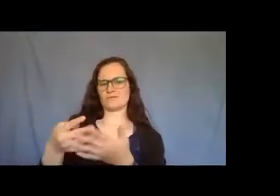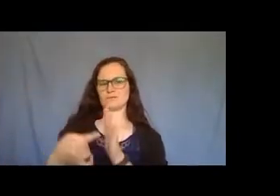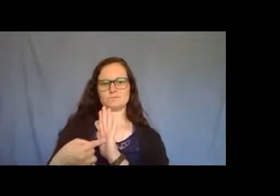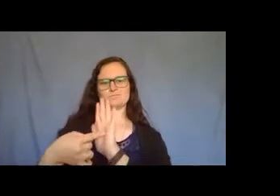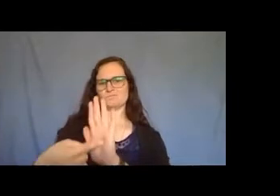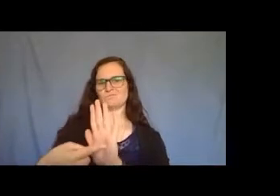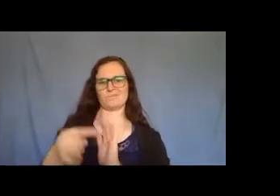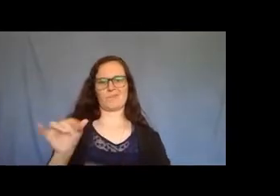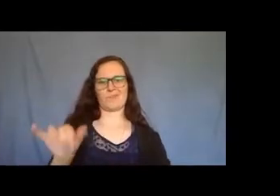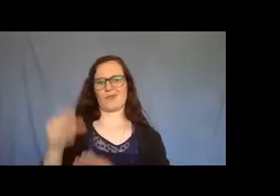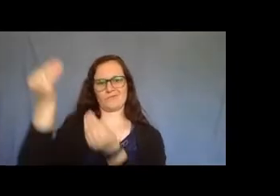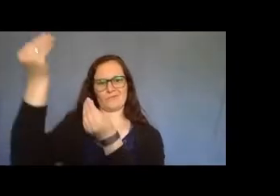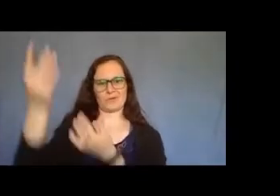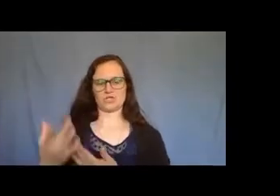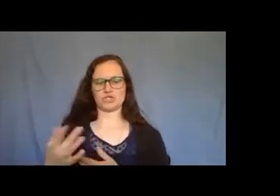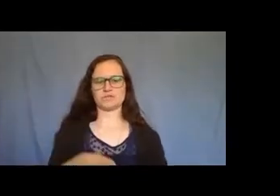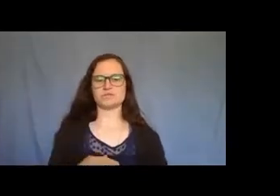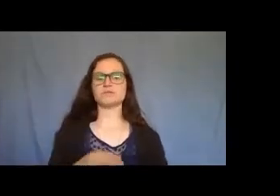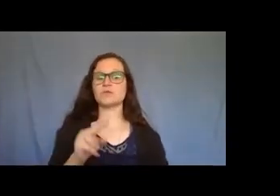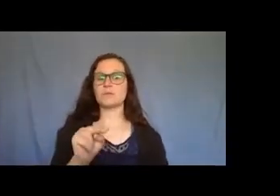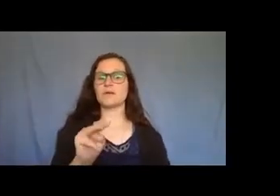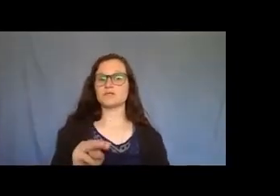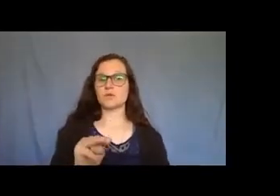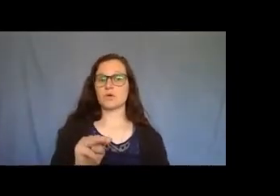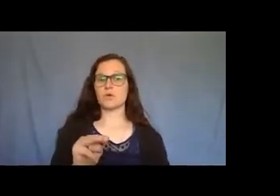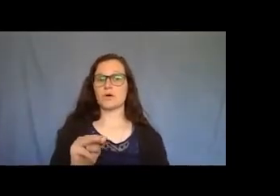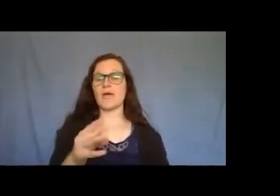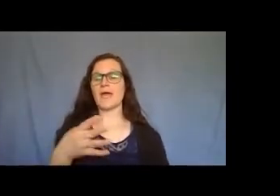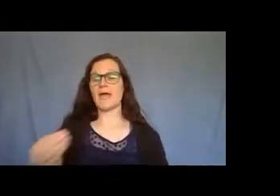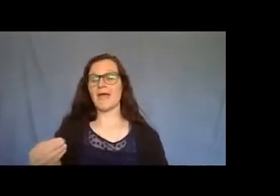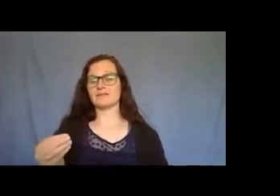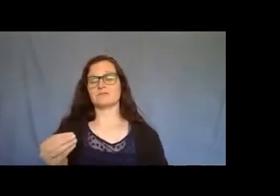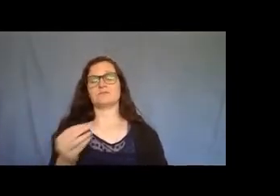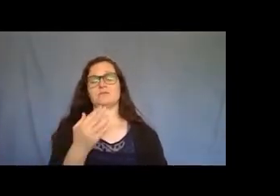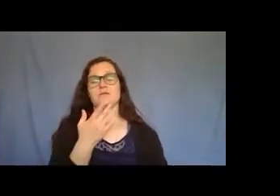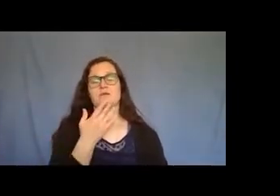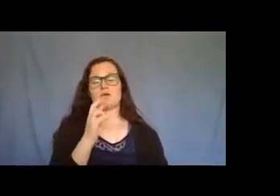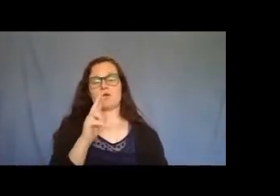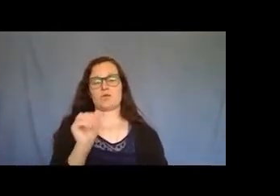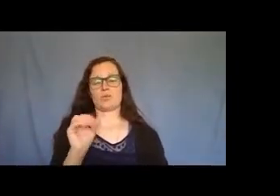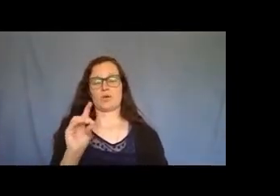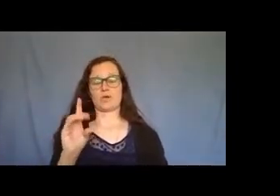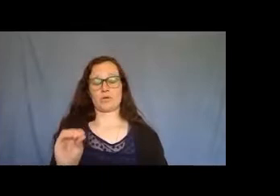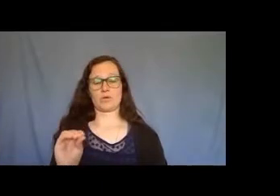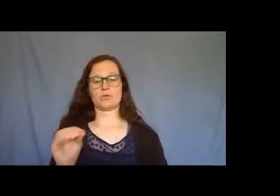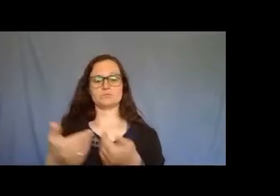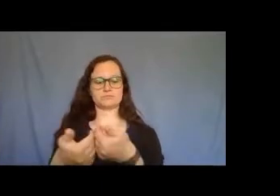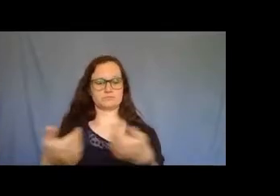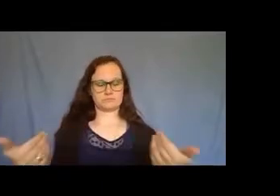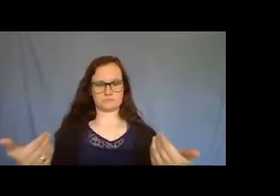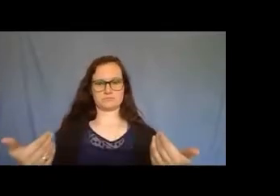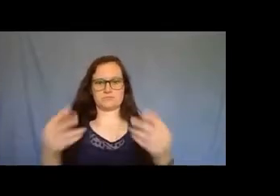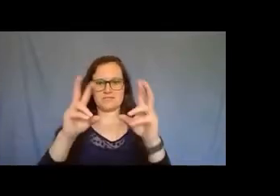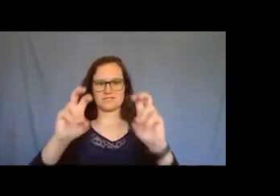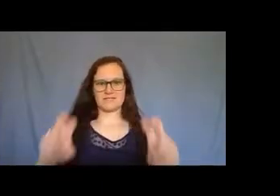New Mexico, Colorado also splits its stream segments into an assessment unit.